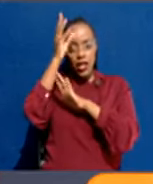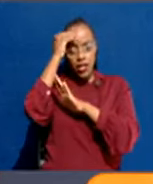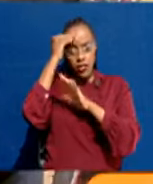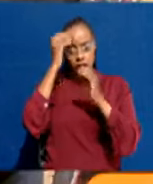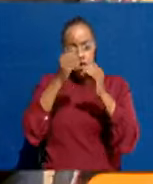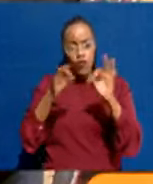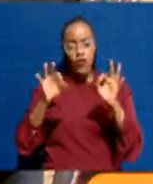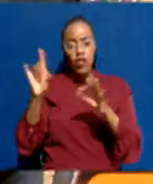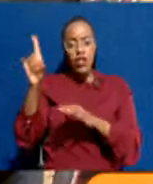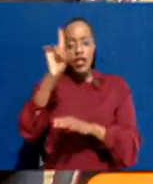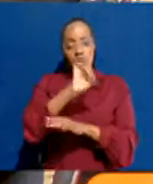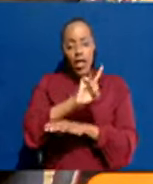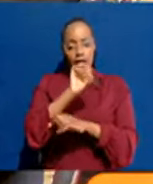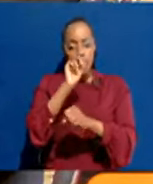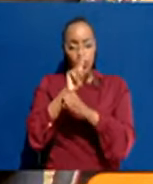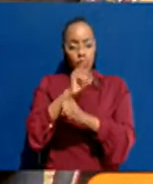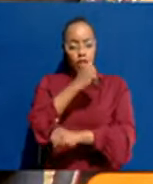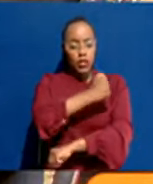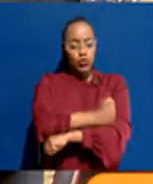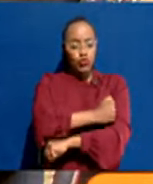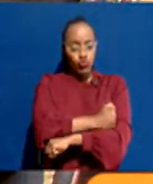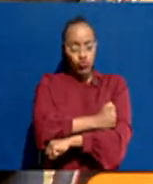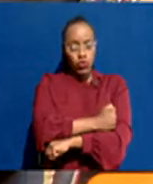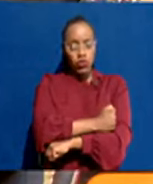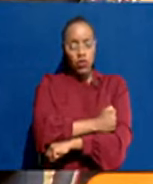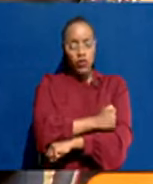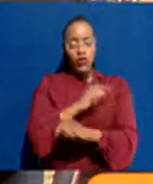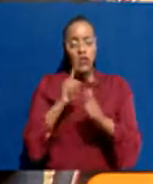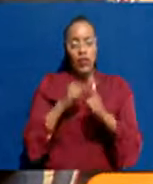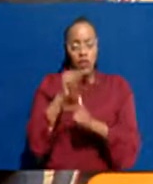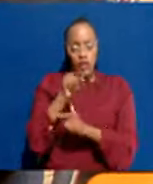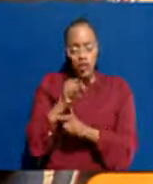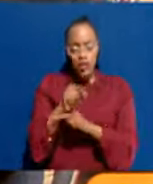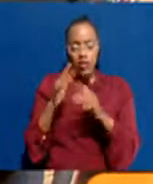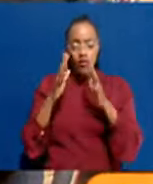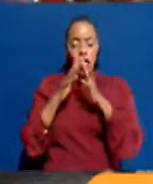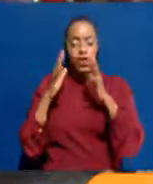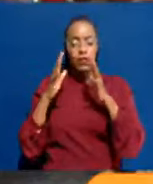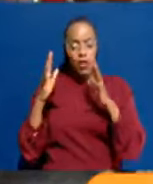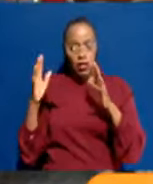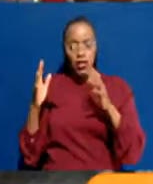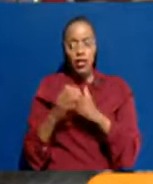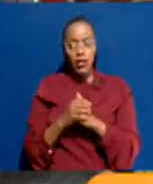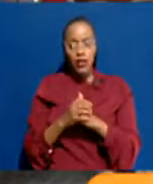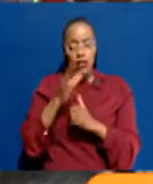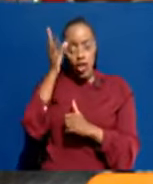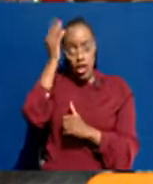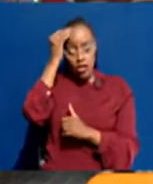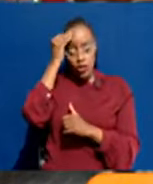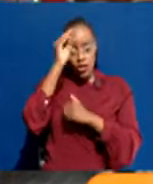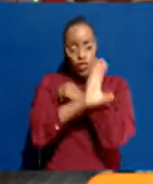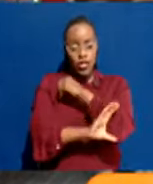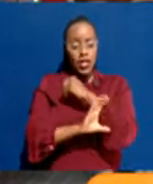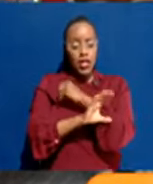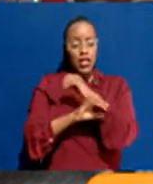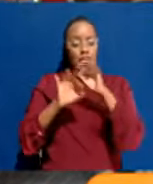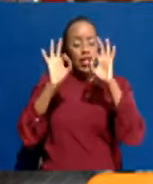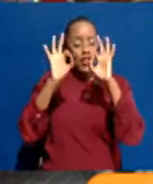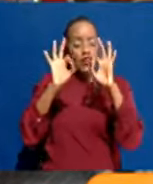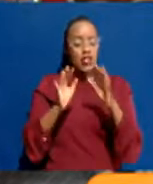free day secondary. And that did expanding education in our country very